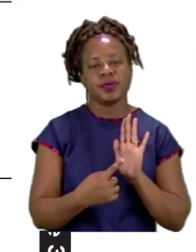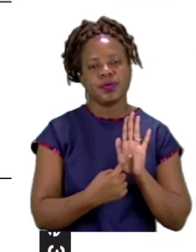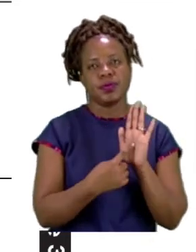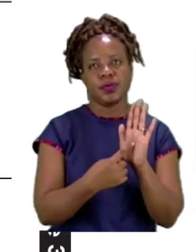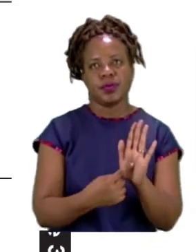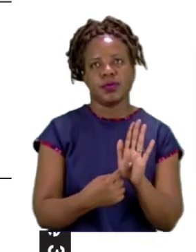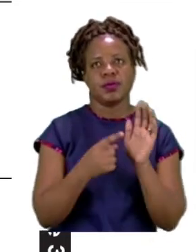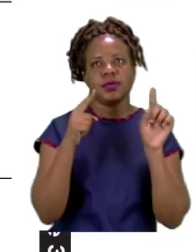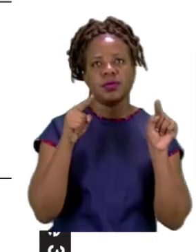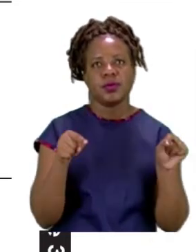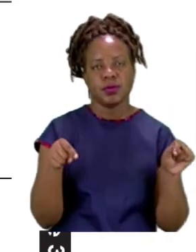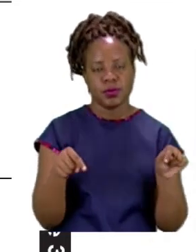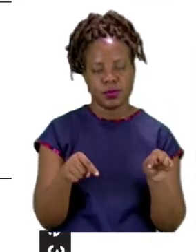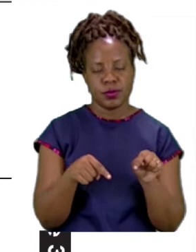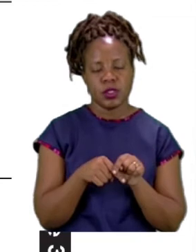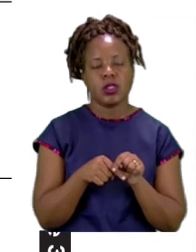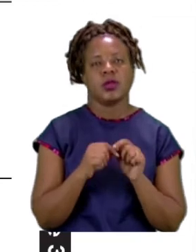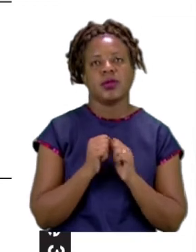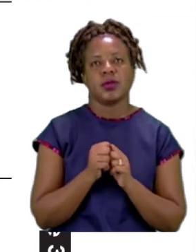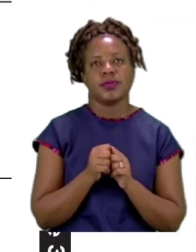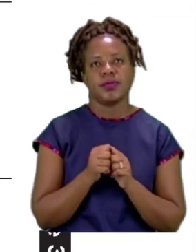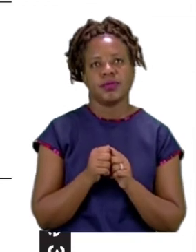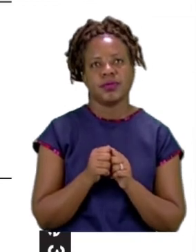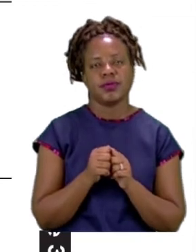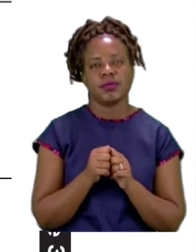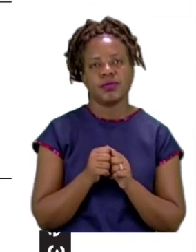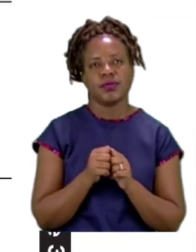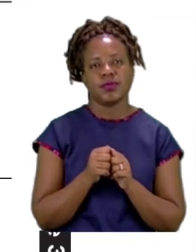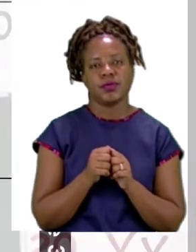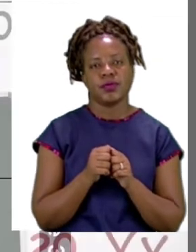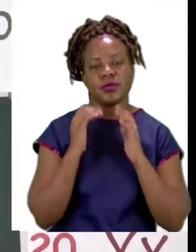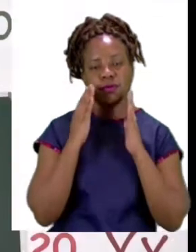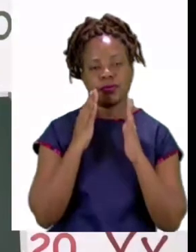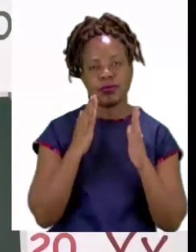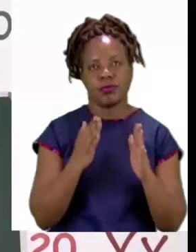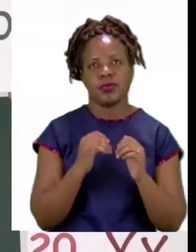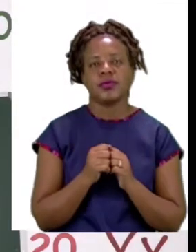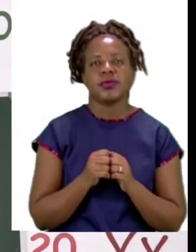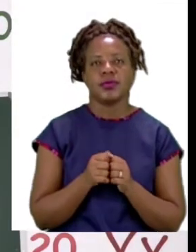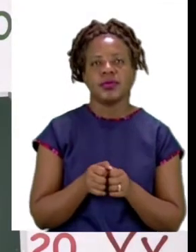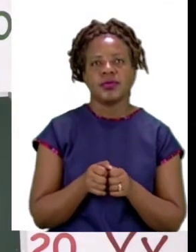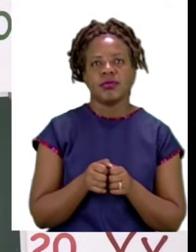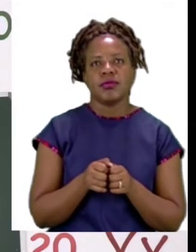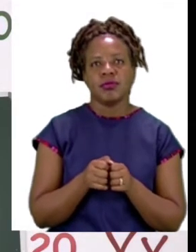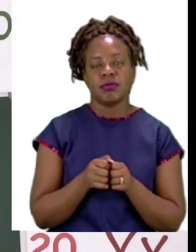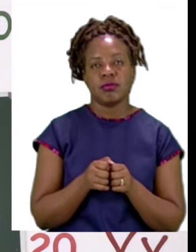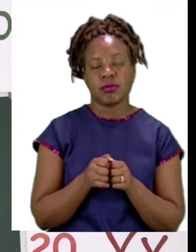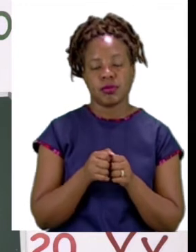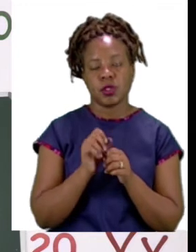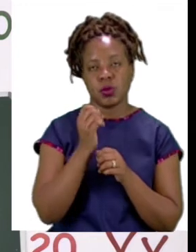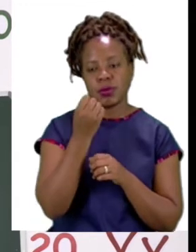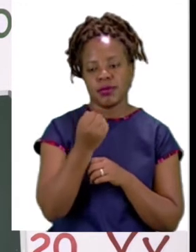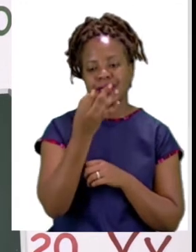like you to please do it in your booklet. So let's take a look at the board. On the board, I have our 9